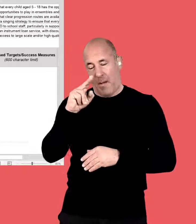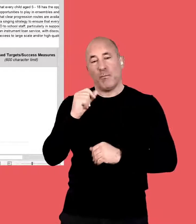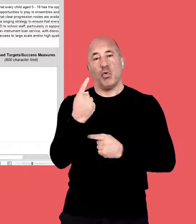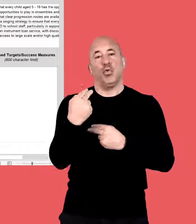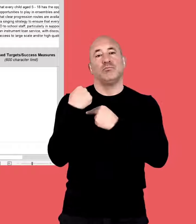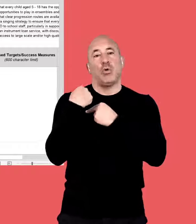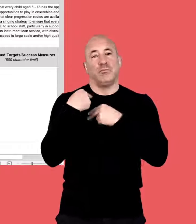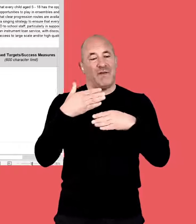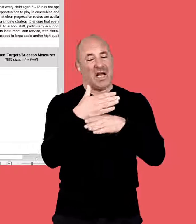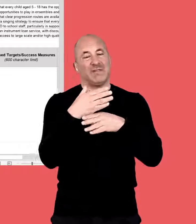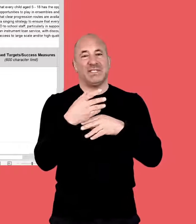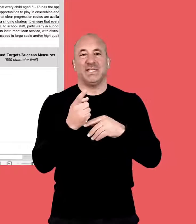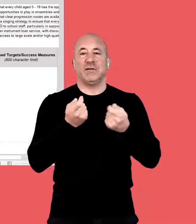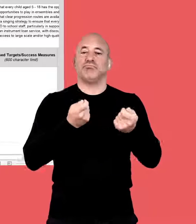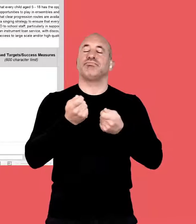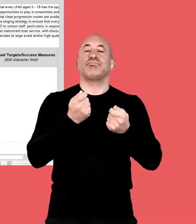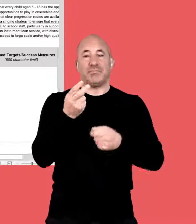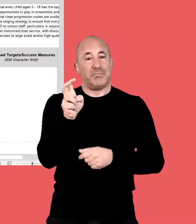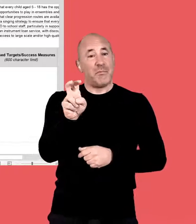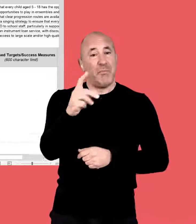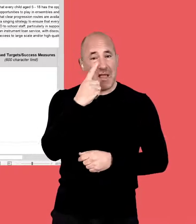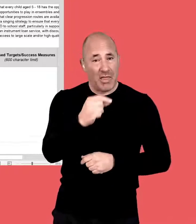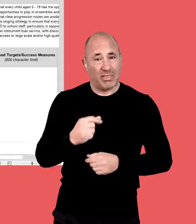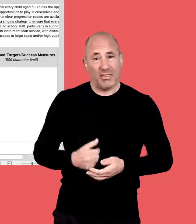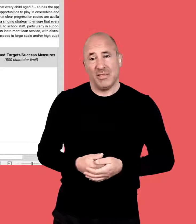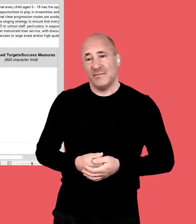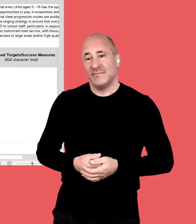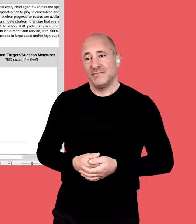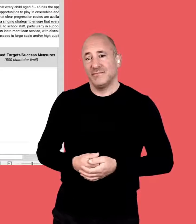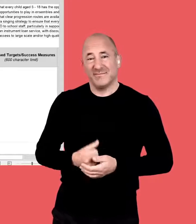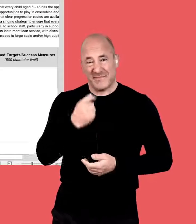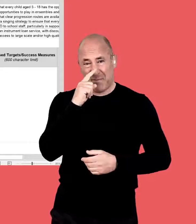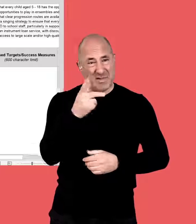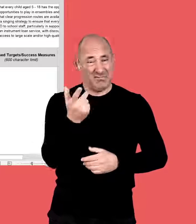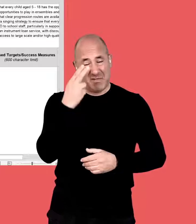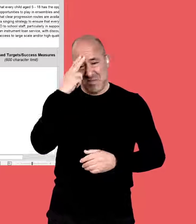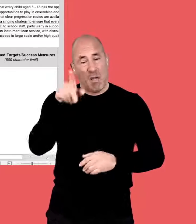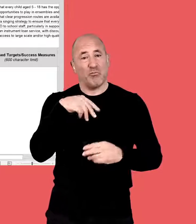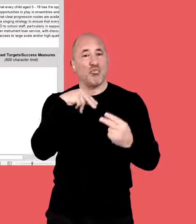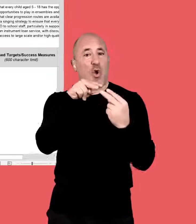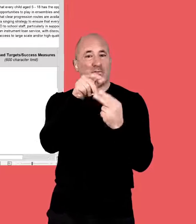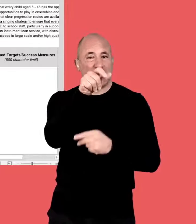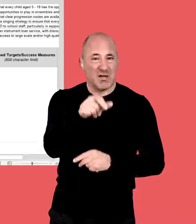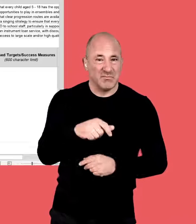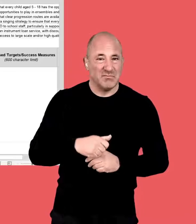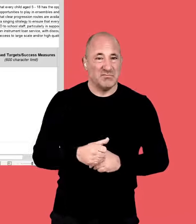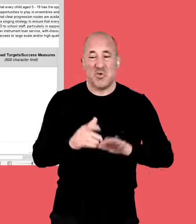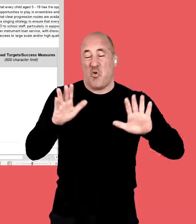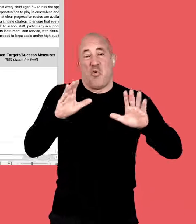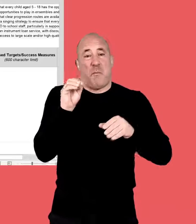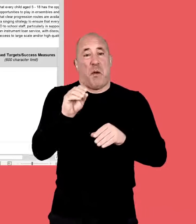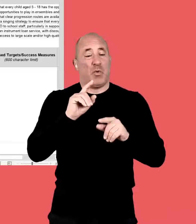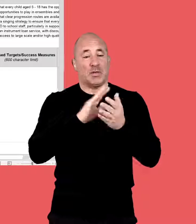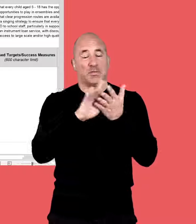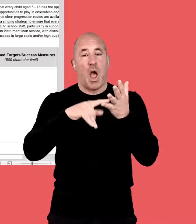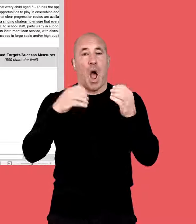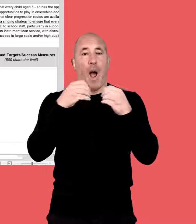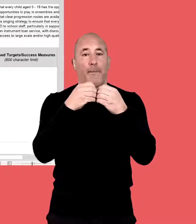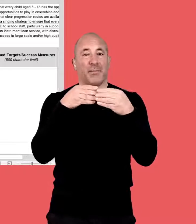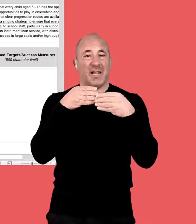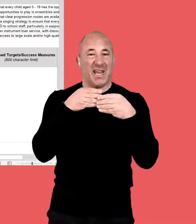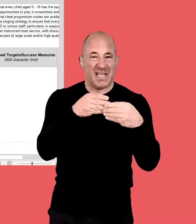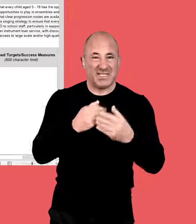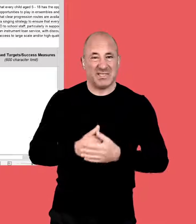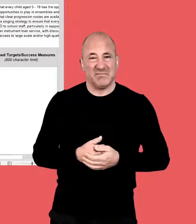organisation responsible for this activity. This could be a named contact or simply described as